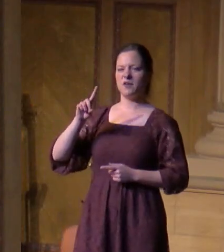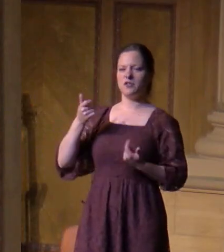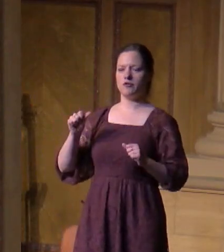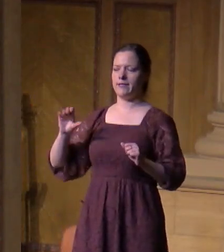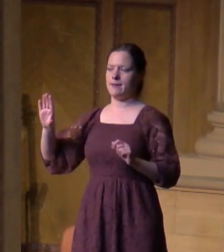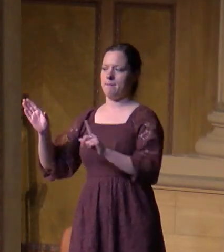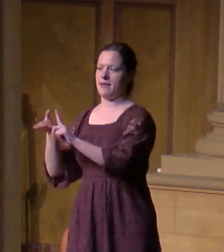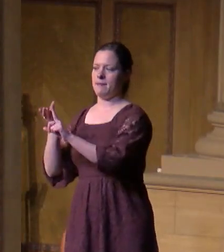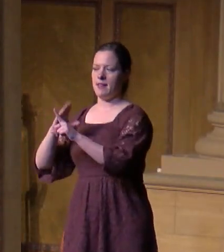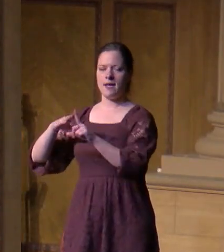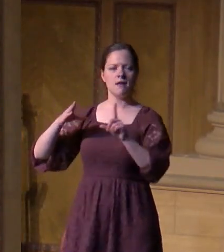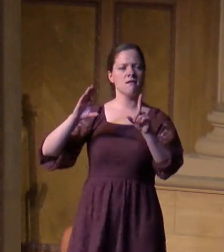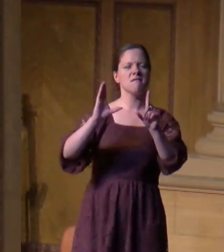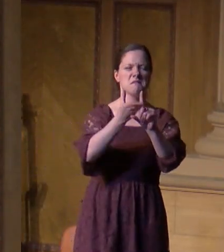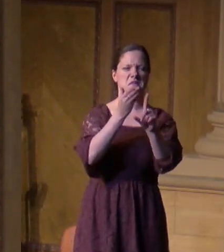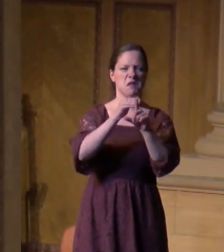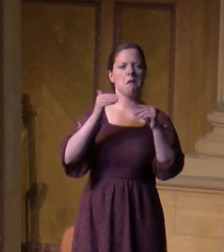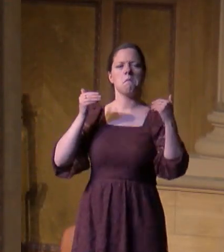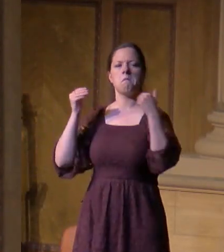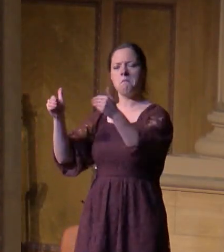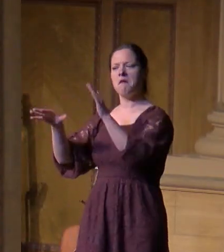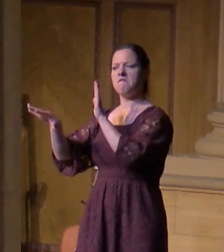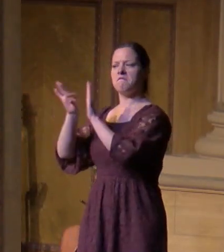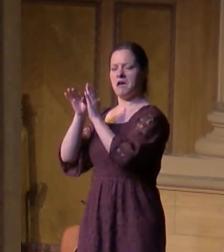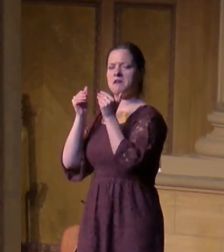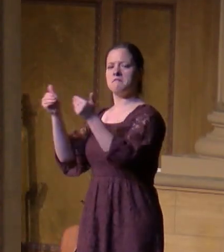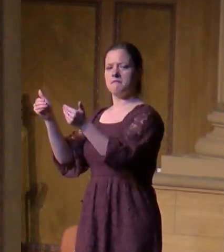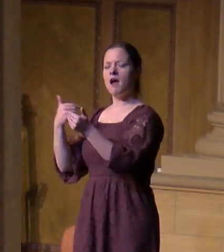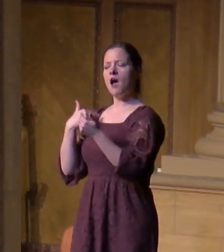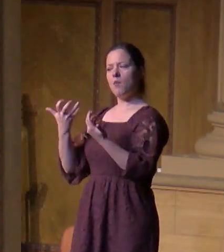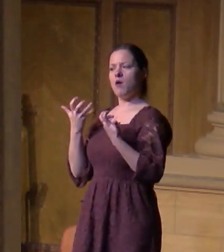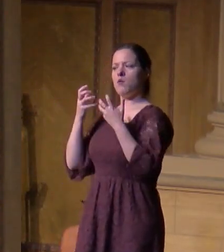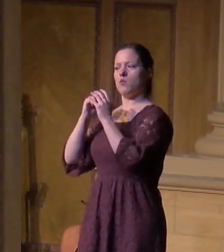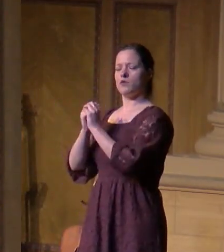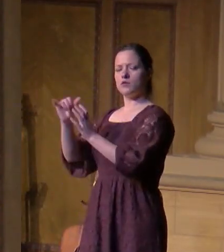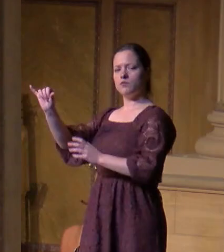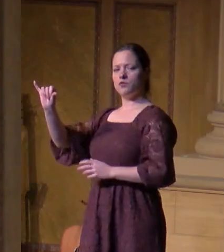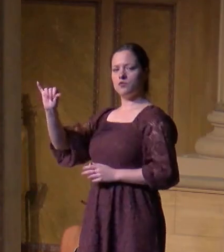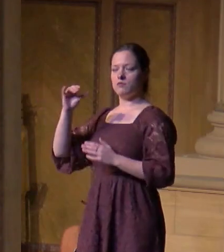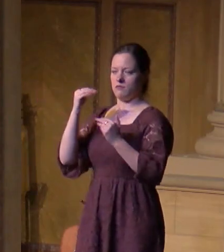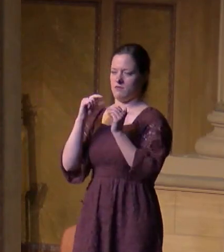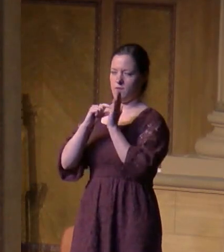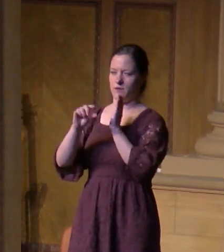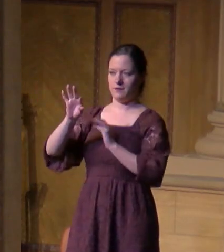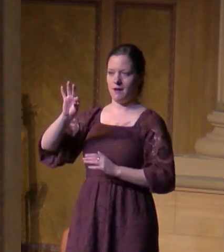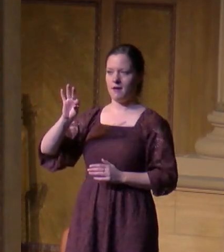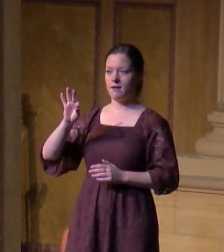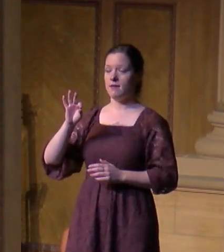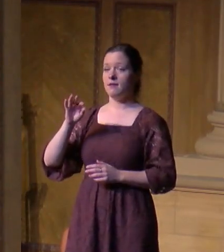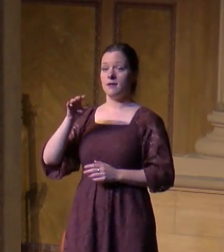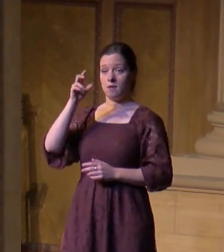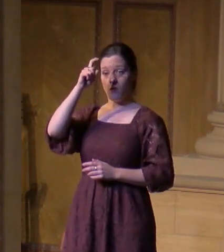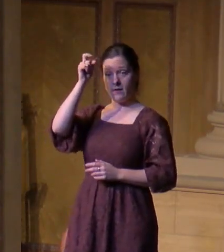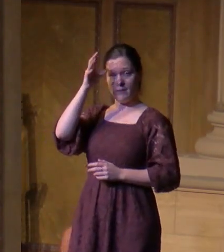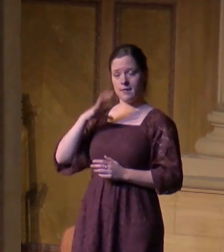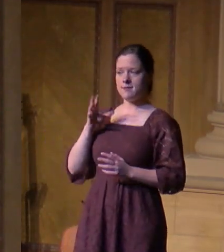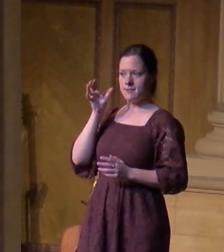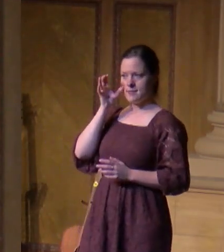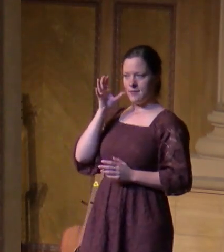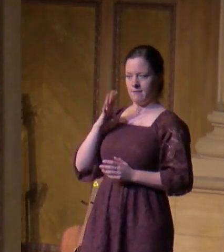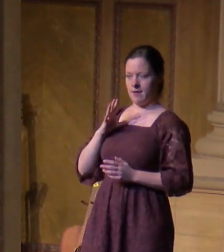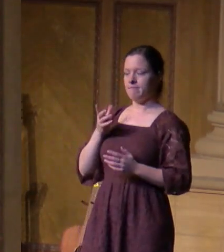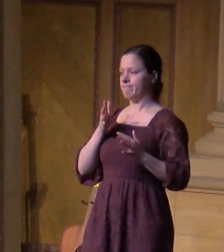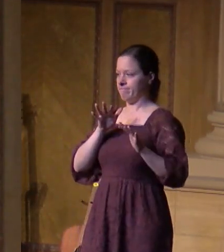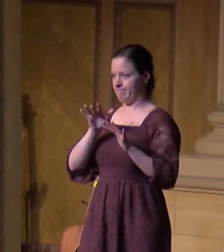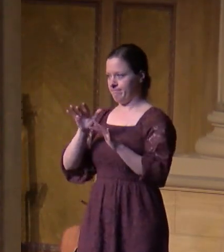finding this new king so that he can quote unquote worship him verse 9 says after listening to the king they went on their way and